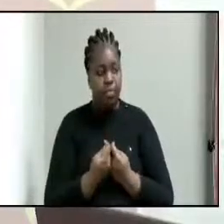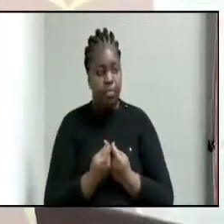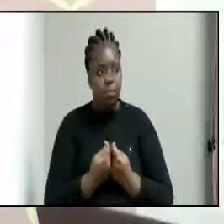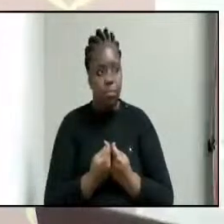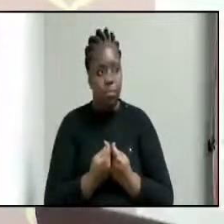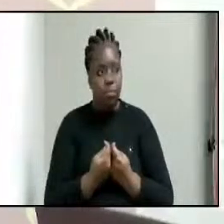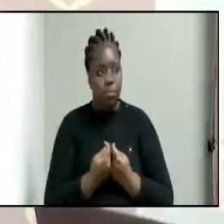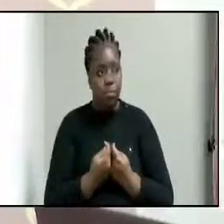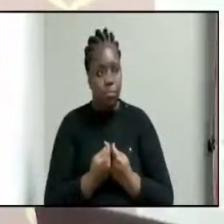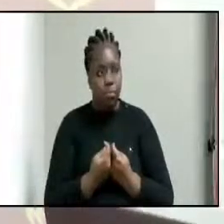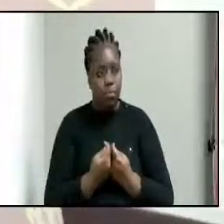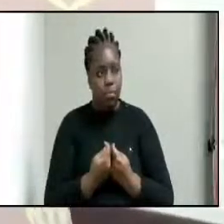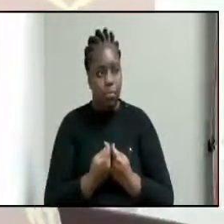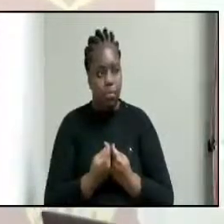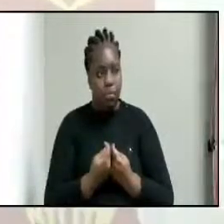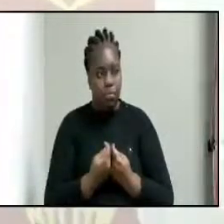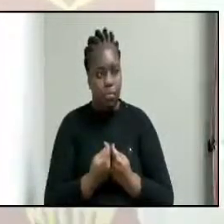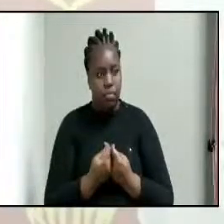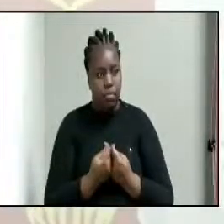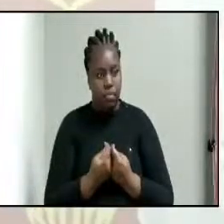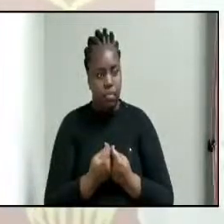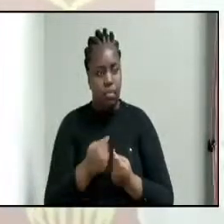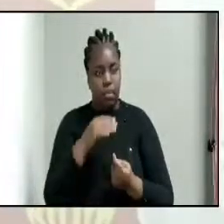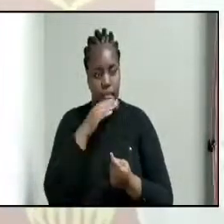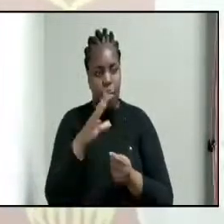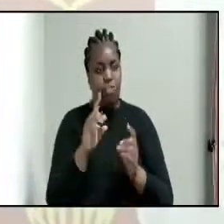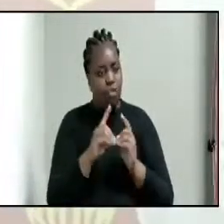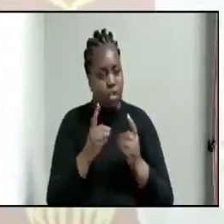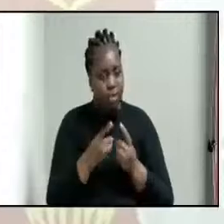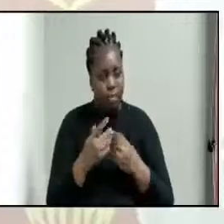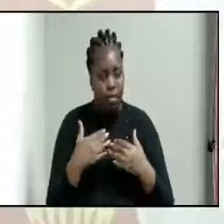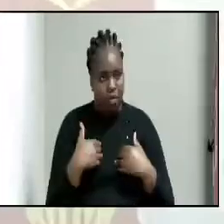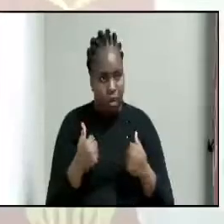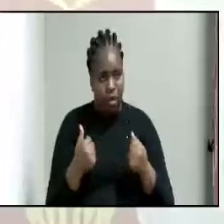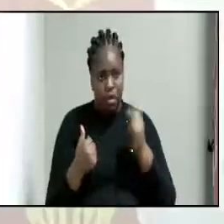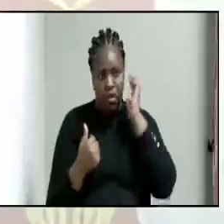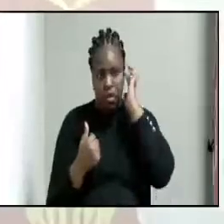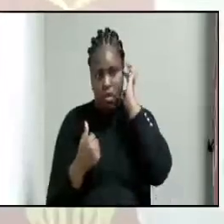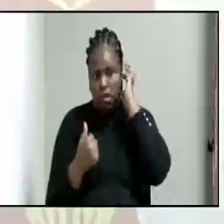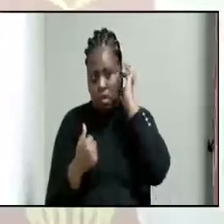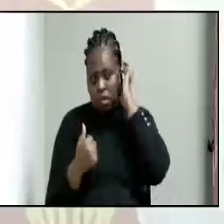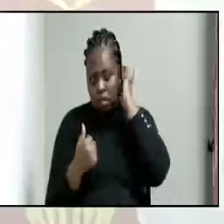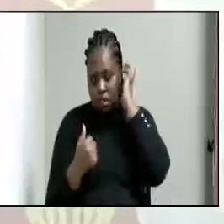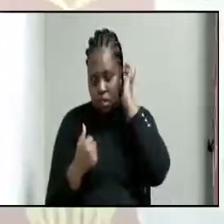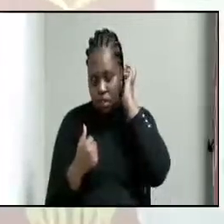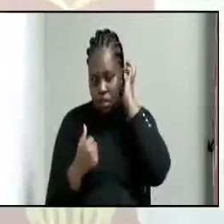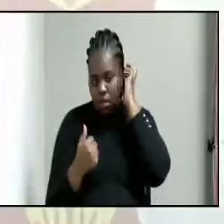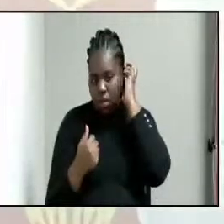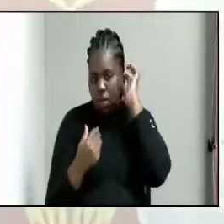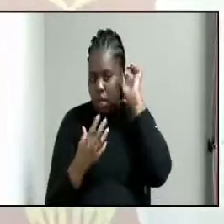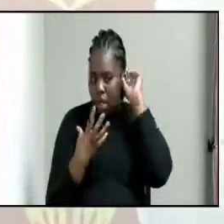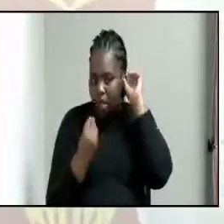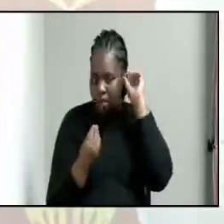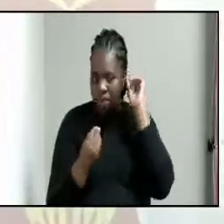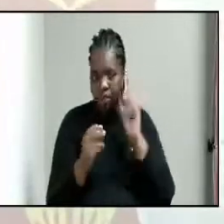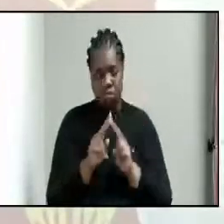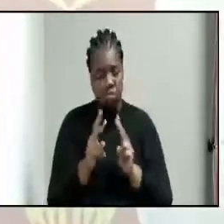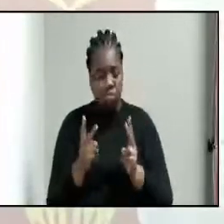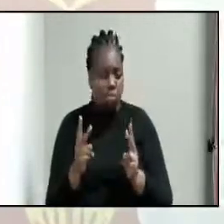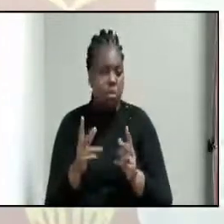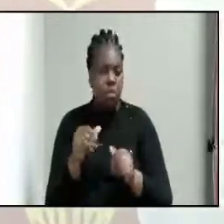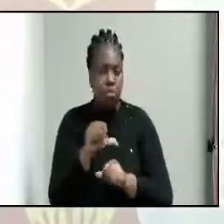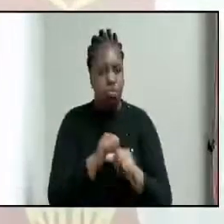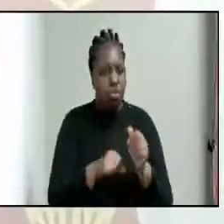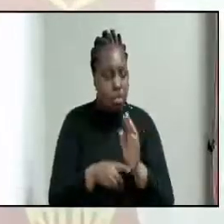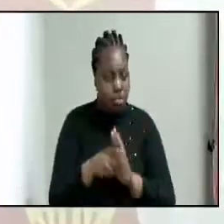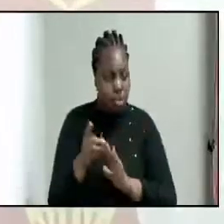Education, comprising of the Commission, comprising of the Department of Health, comprising of quite a number of all other social